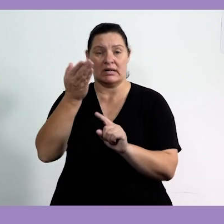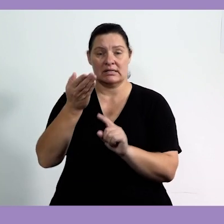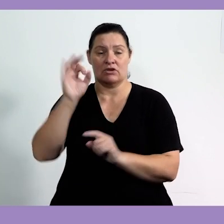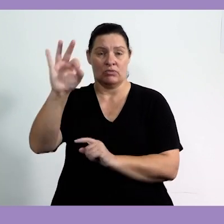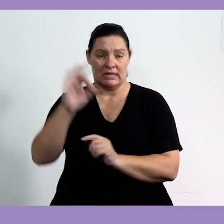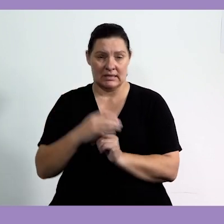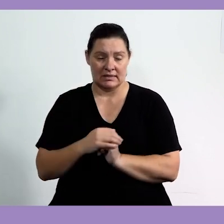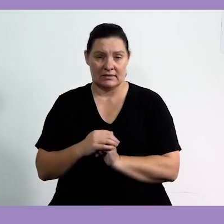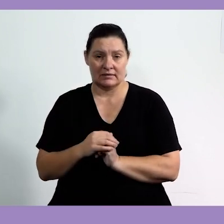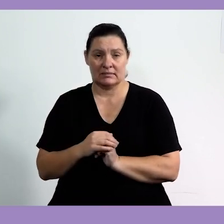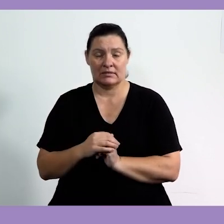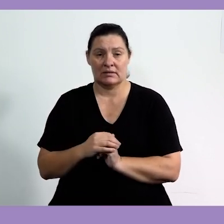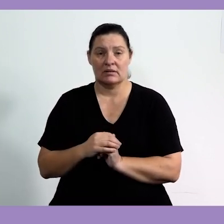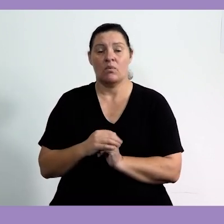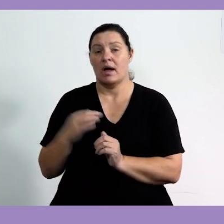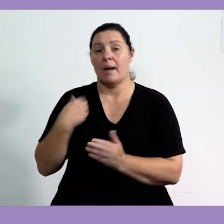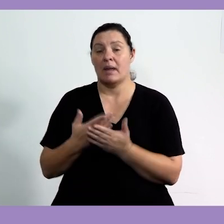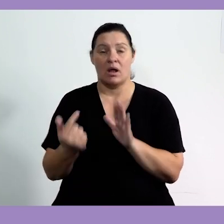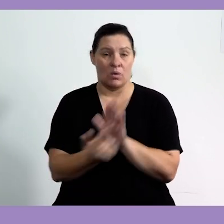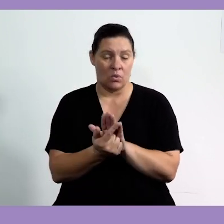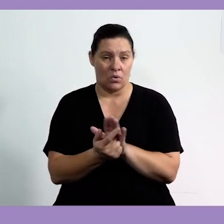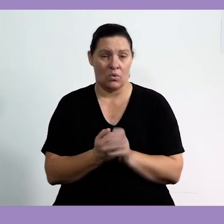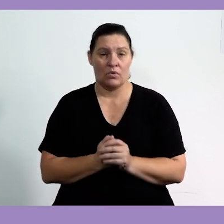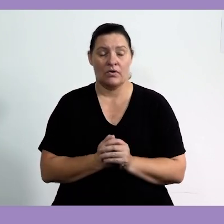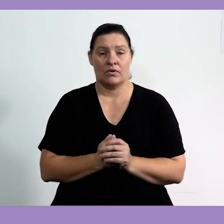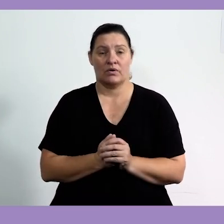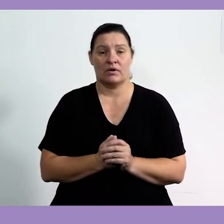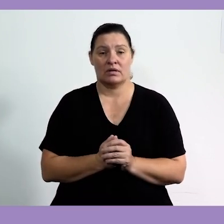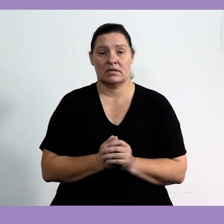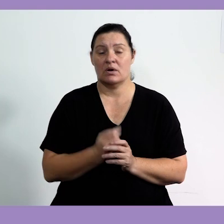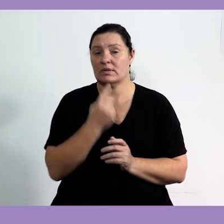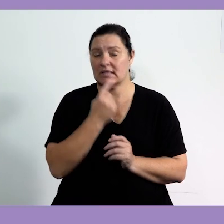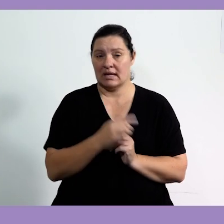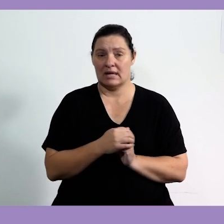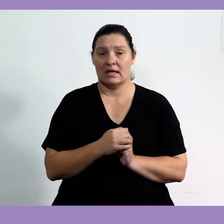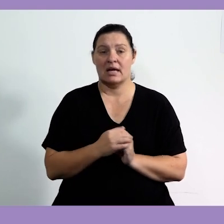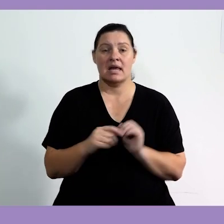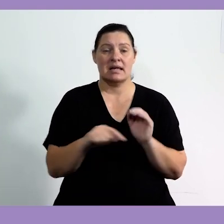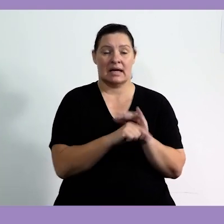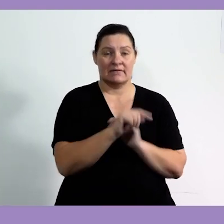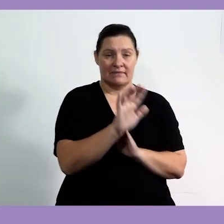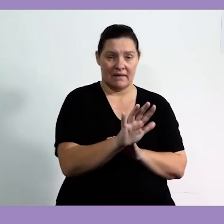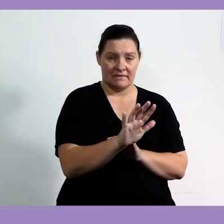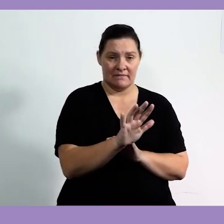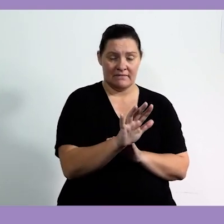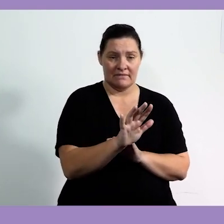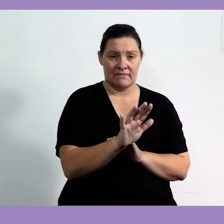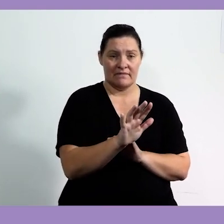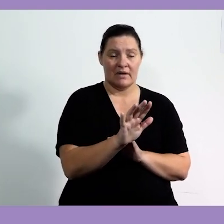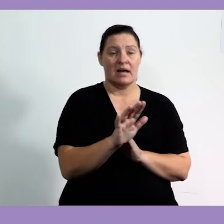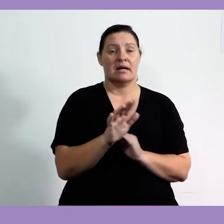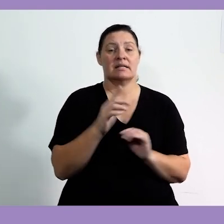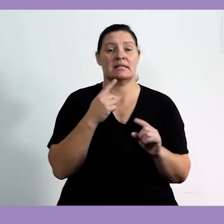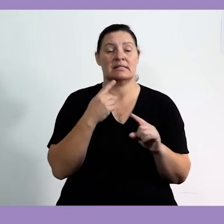raised to the exponent 3. And when we apply our law number 3, we are going to say that is a negative 5, and we are